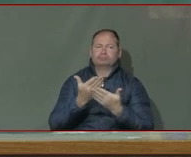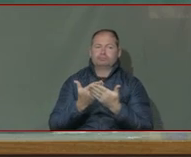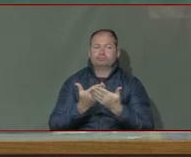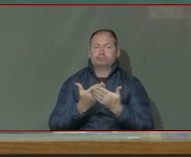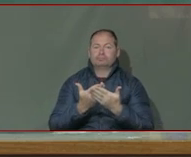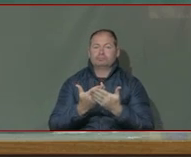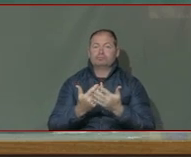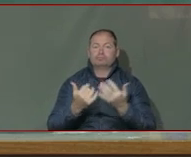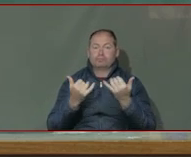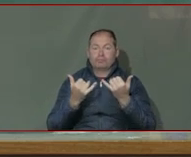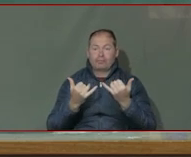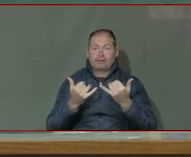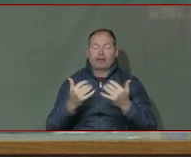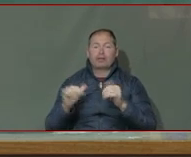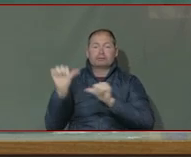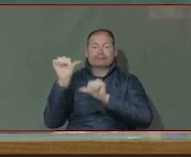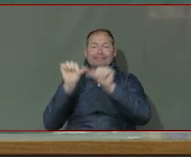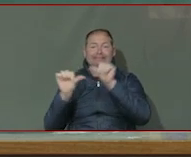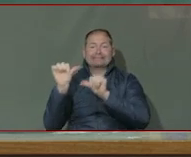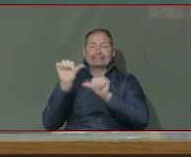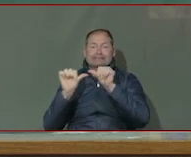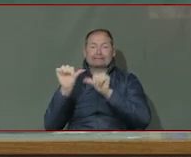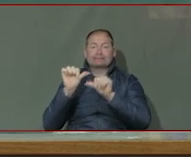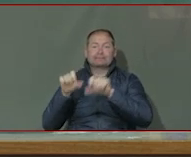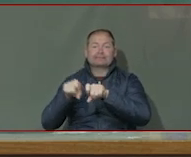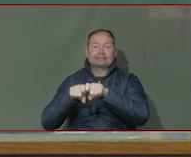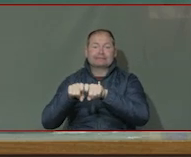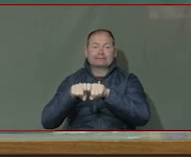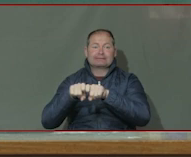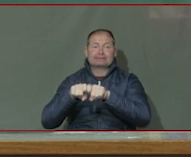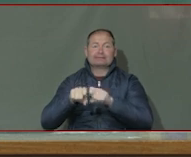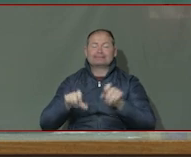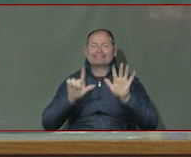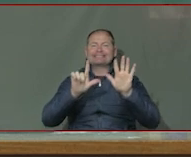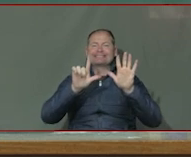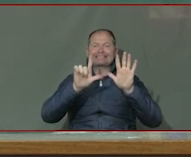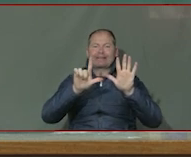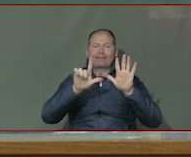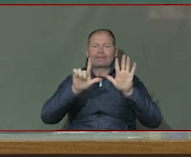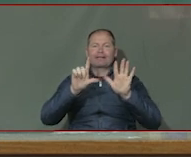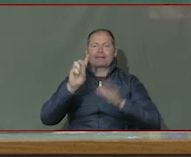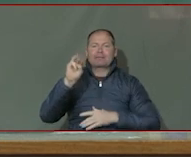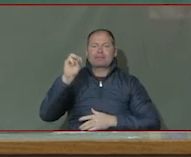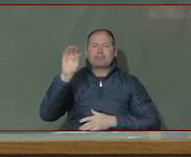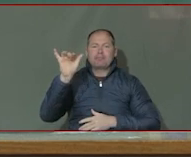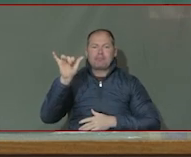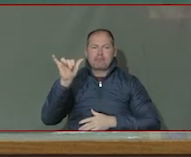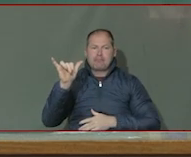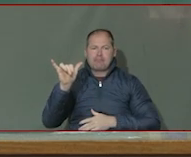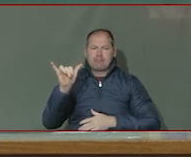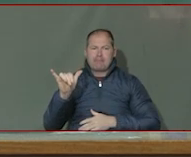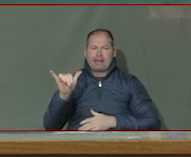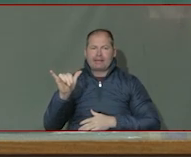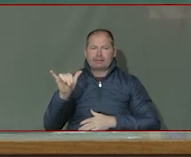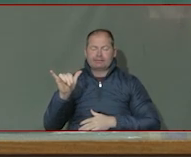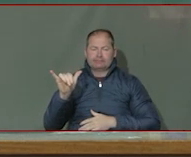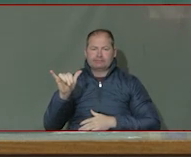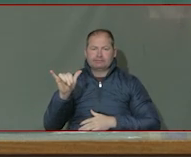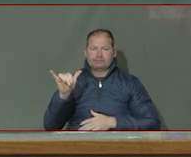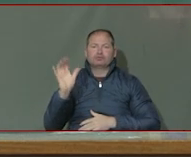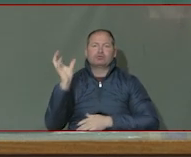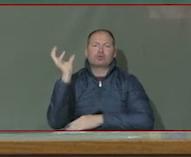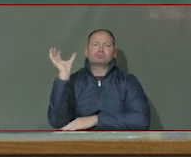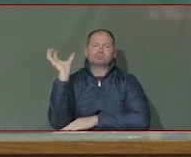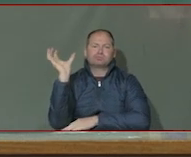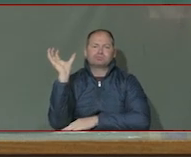on genetics, and I've got the scope which I've handed out to the learners here in person. And for those who are not here, they can